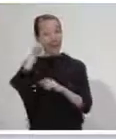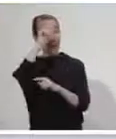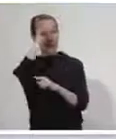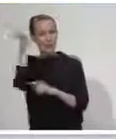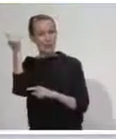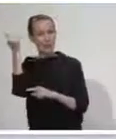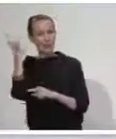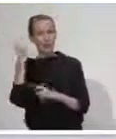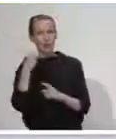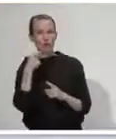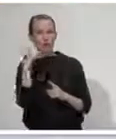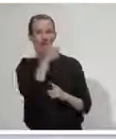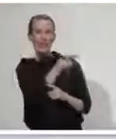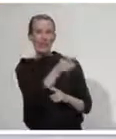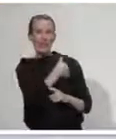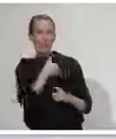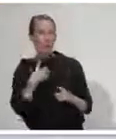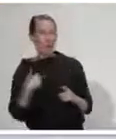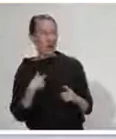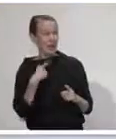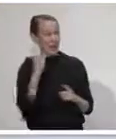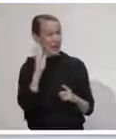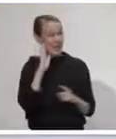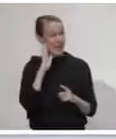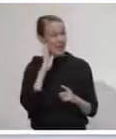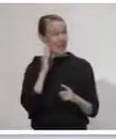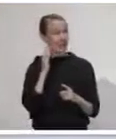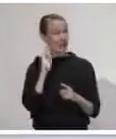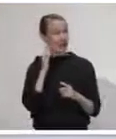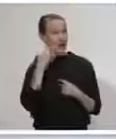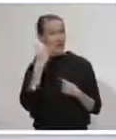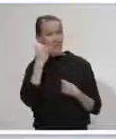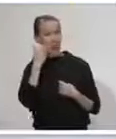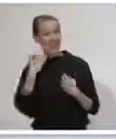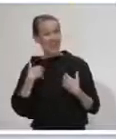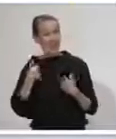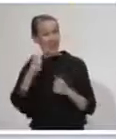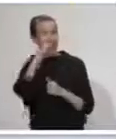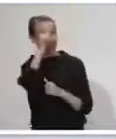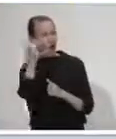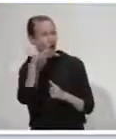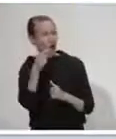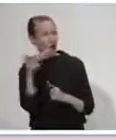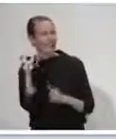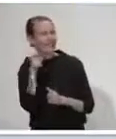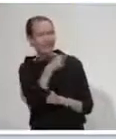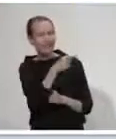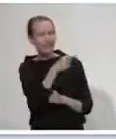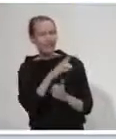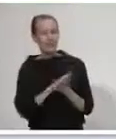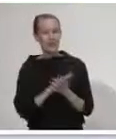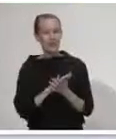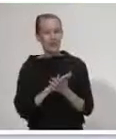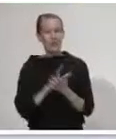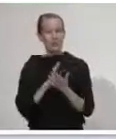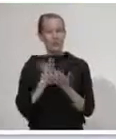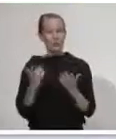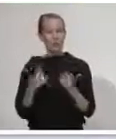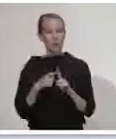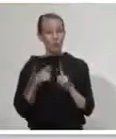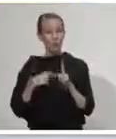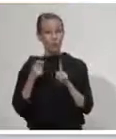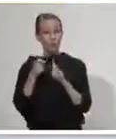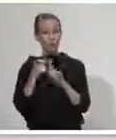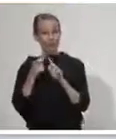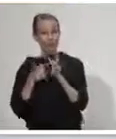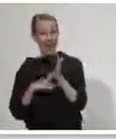health experts and responding to that. Associate Health Minister Penny Hinari said, yes, we've had this conversation with both John Whanga, Dr.